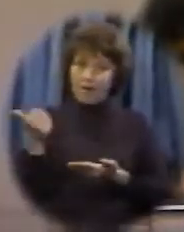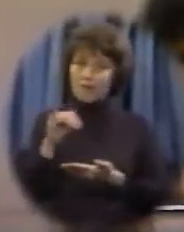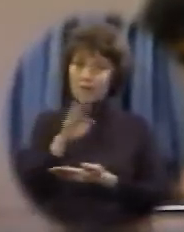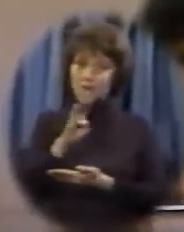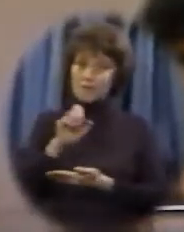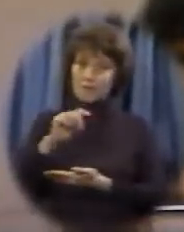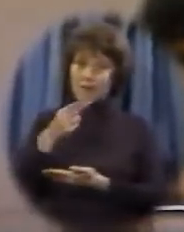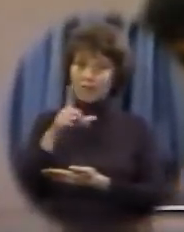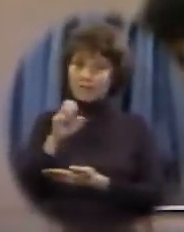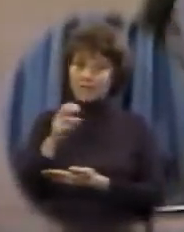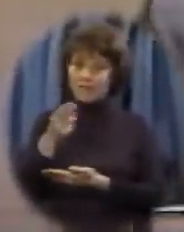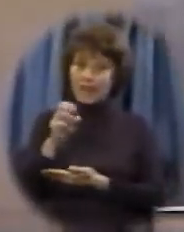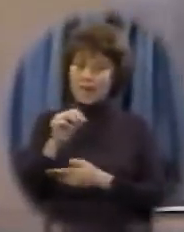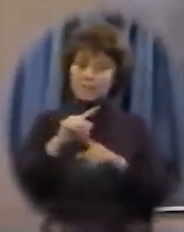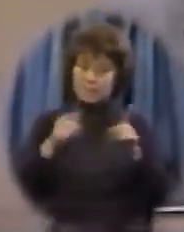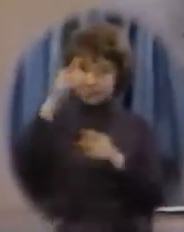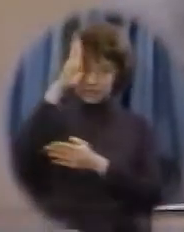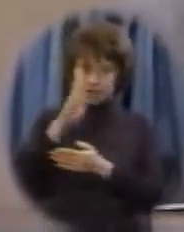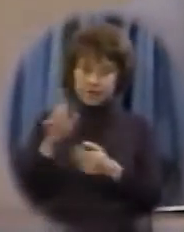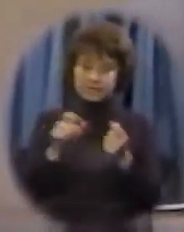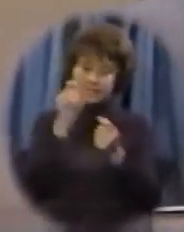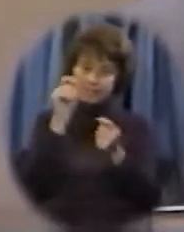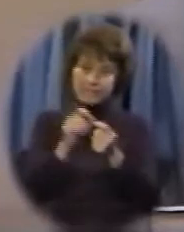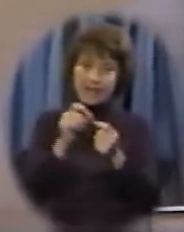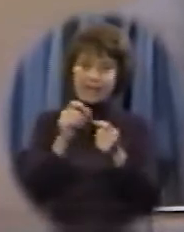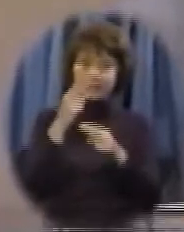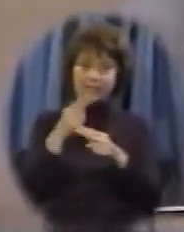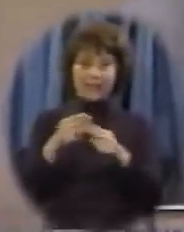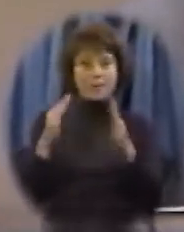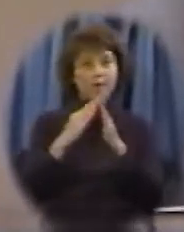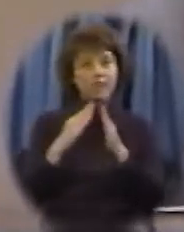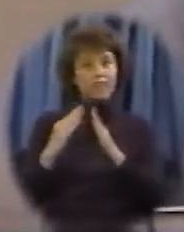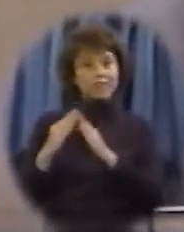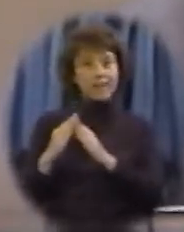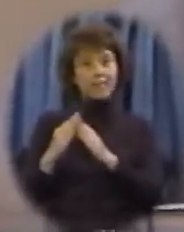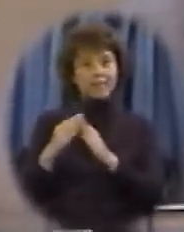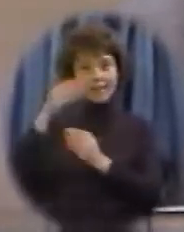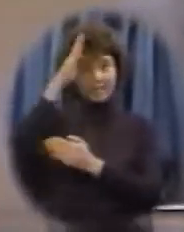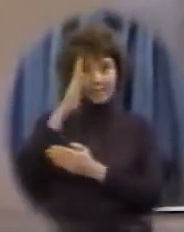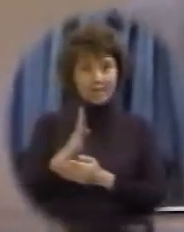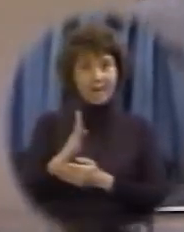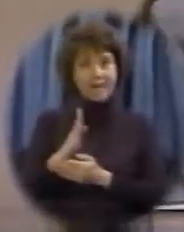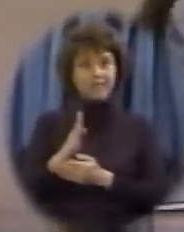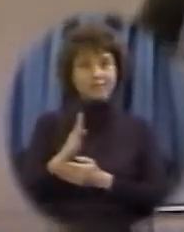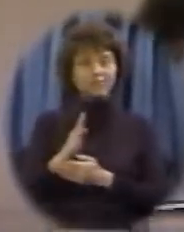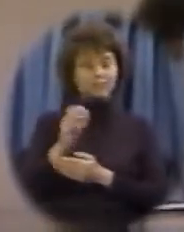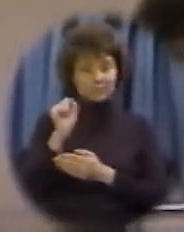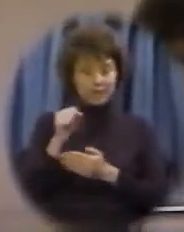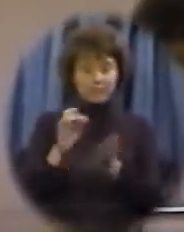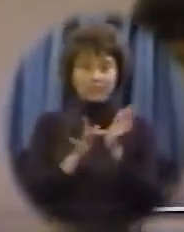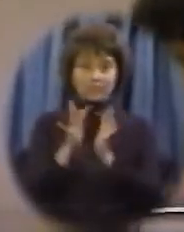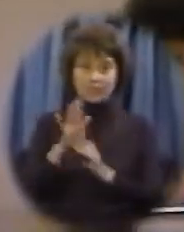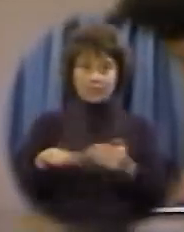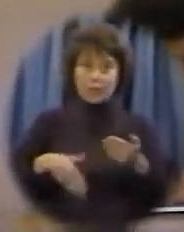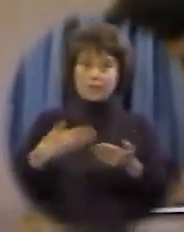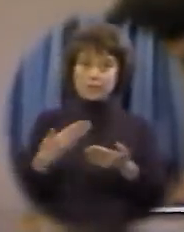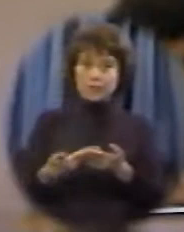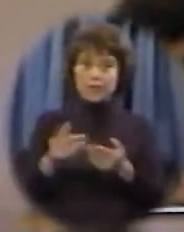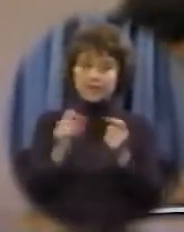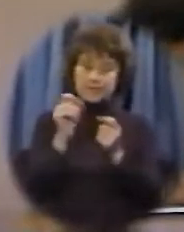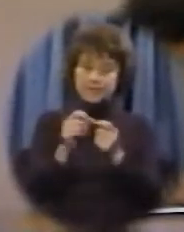but he pinpointed this one. Amen. He shall be born in Bethlehem of Judea, and thank God he was. And he said he shall be born of a virgin,